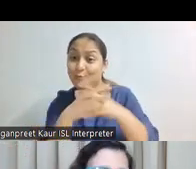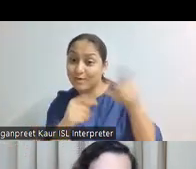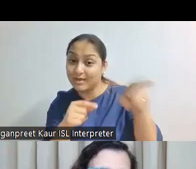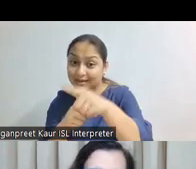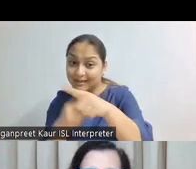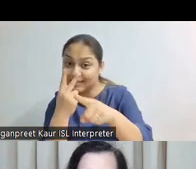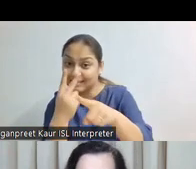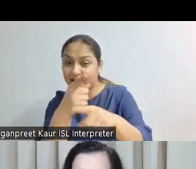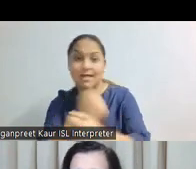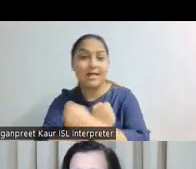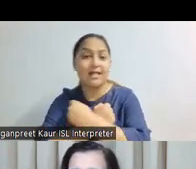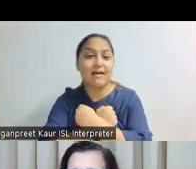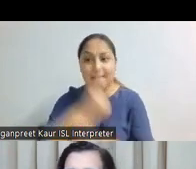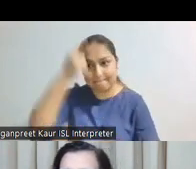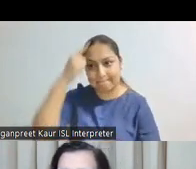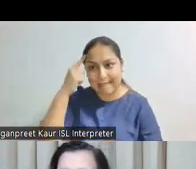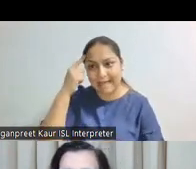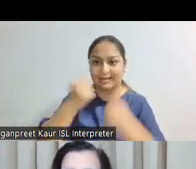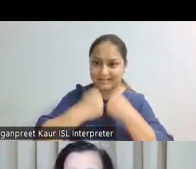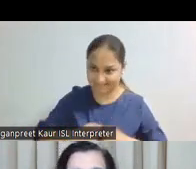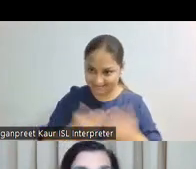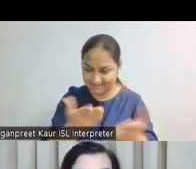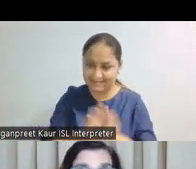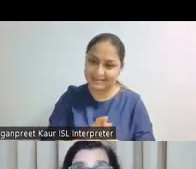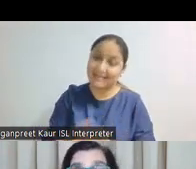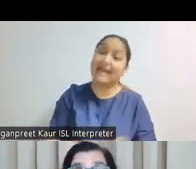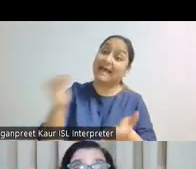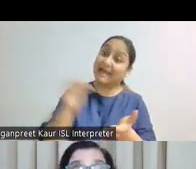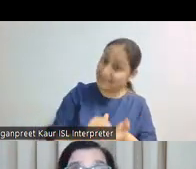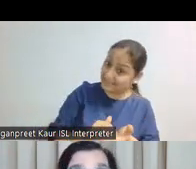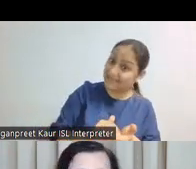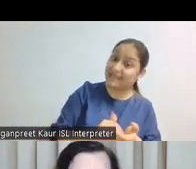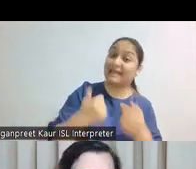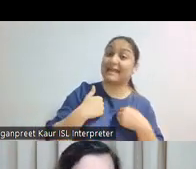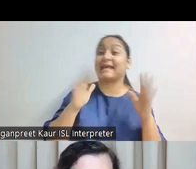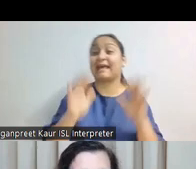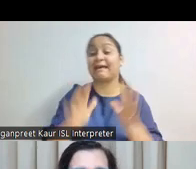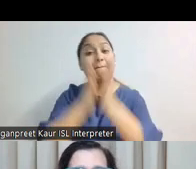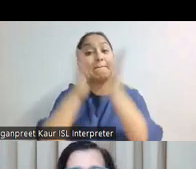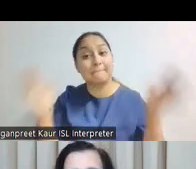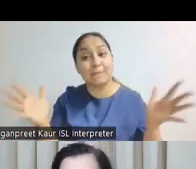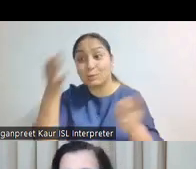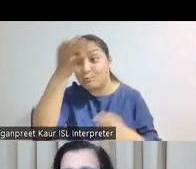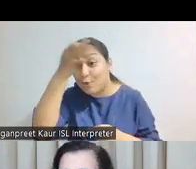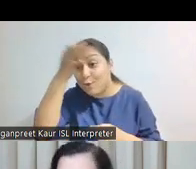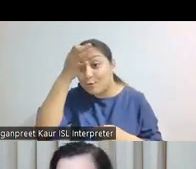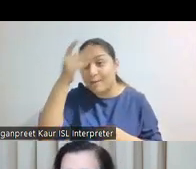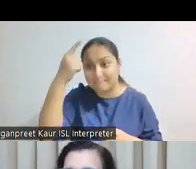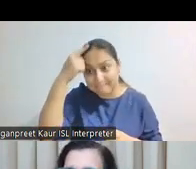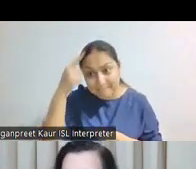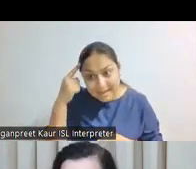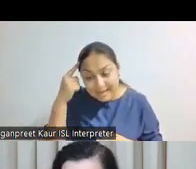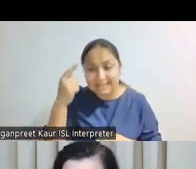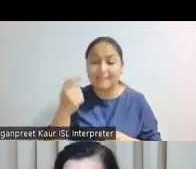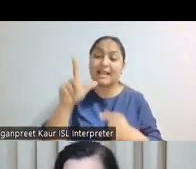that they love wearing black. So we see that in physics, we have this huge problem of lack of